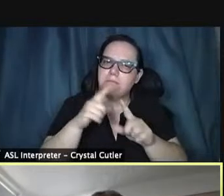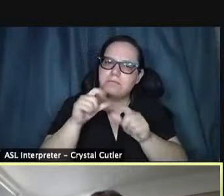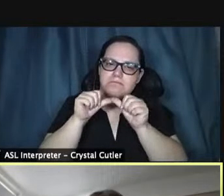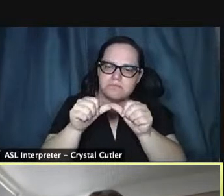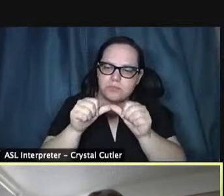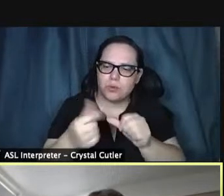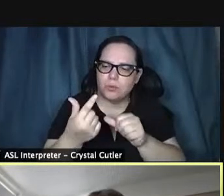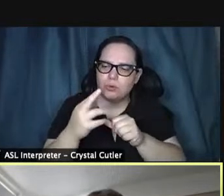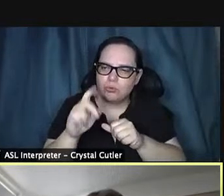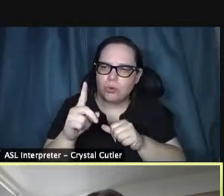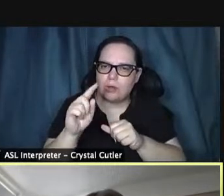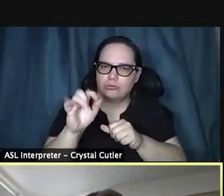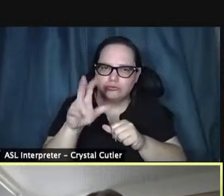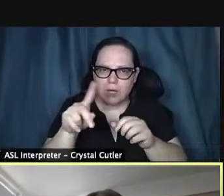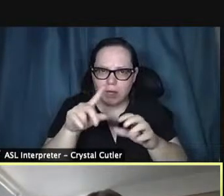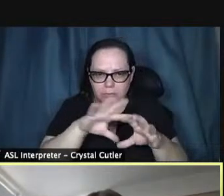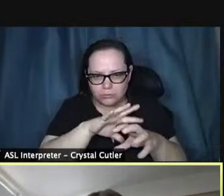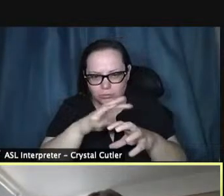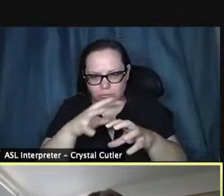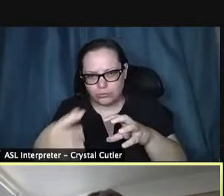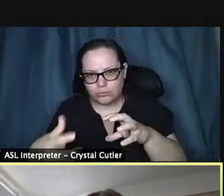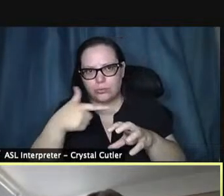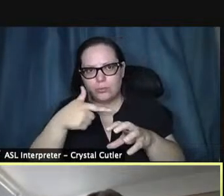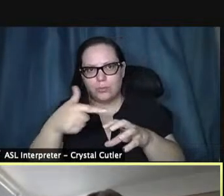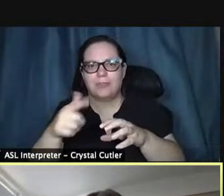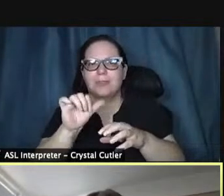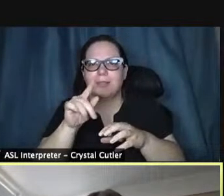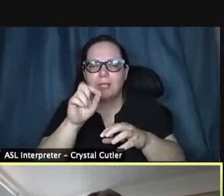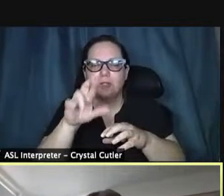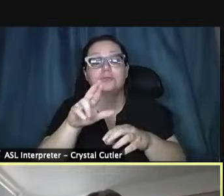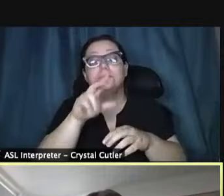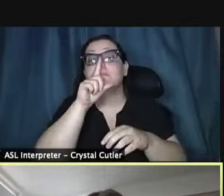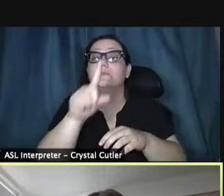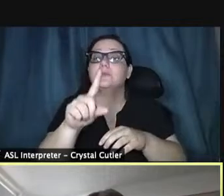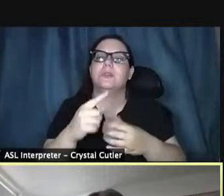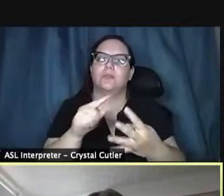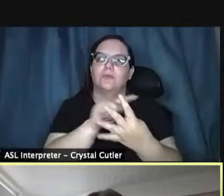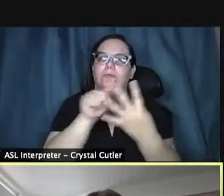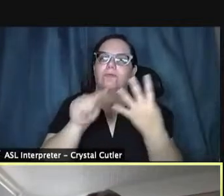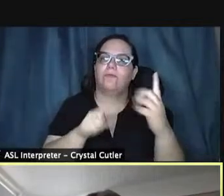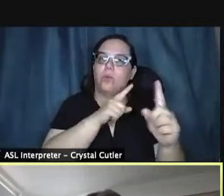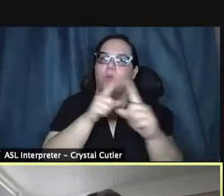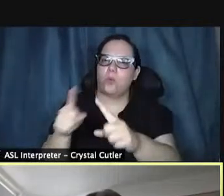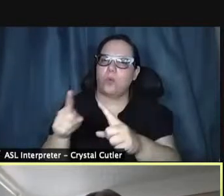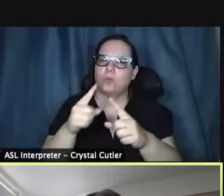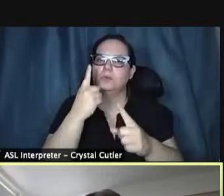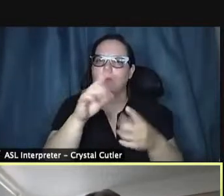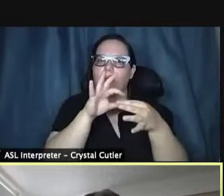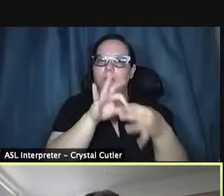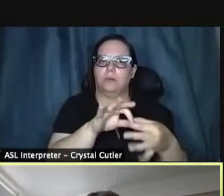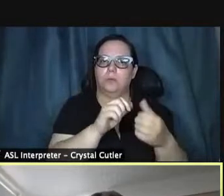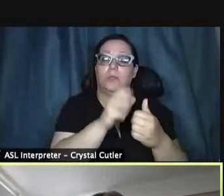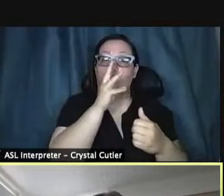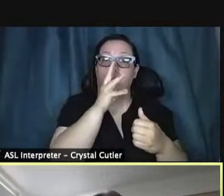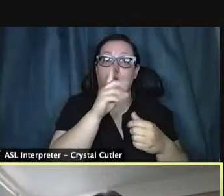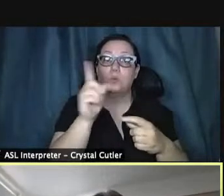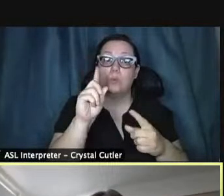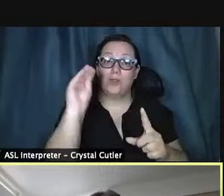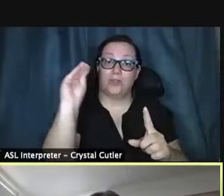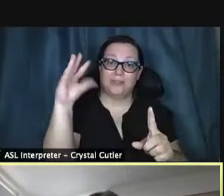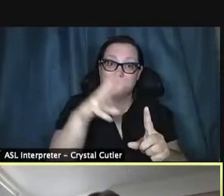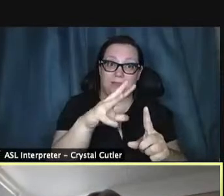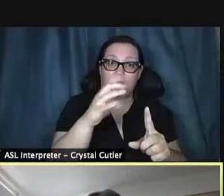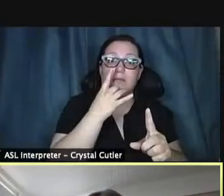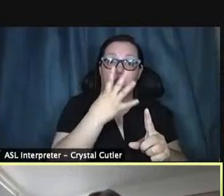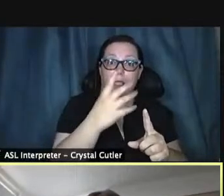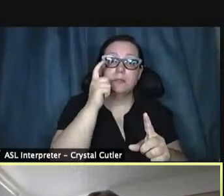goals, but the way to think about them is there are objectives related to water on the sunlit moon, form abundance distribution, and then